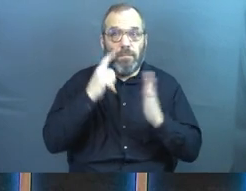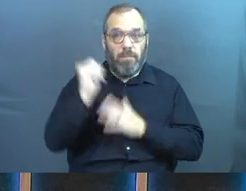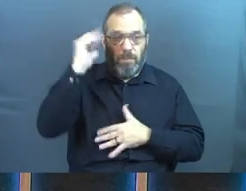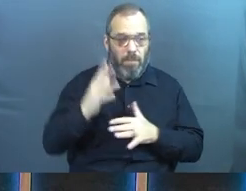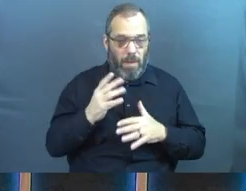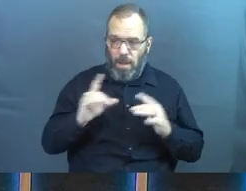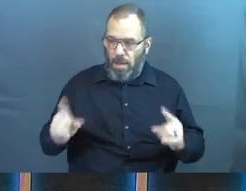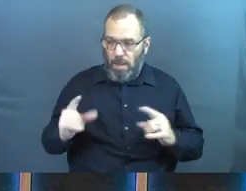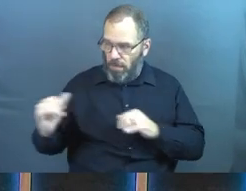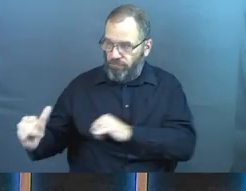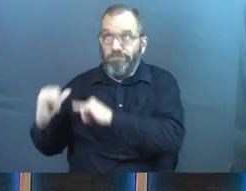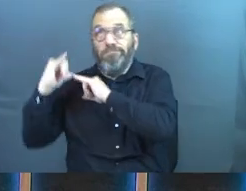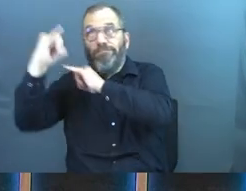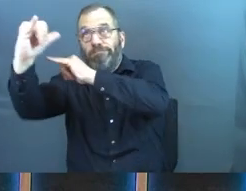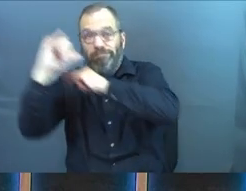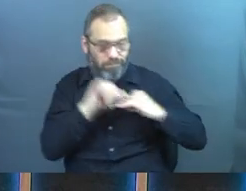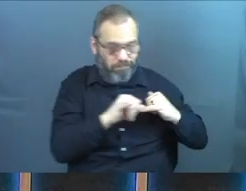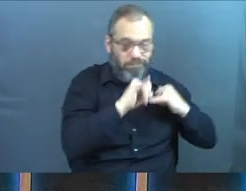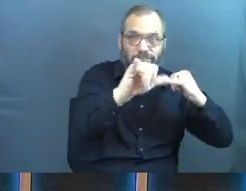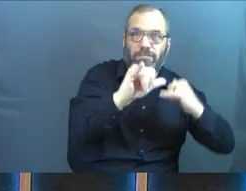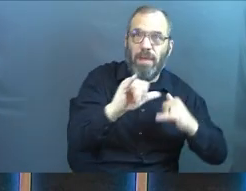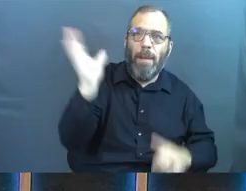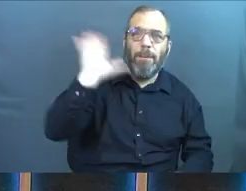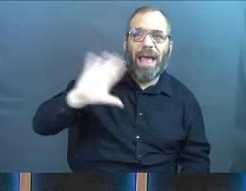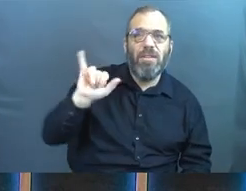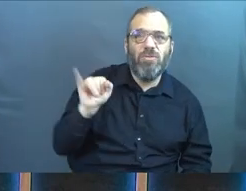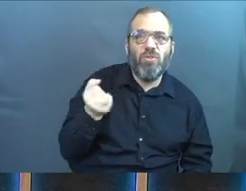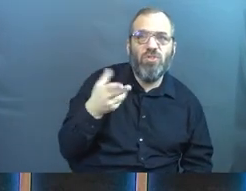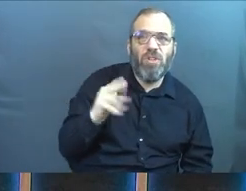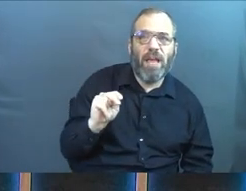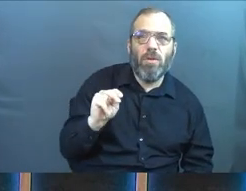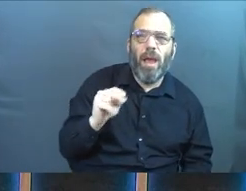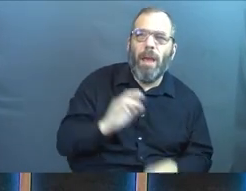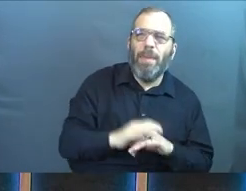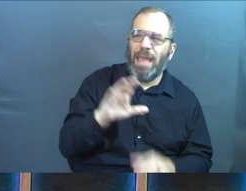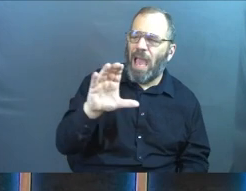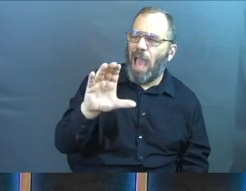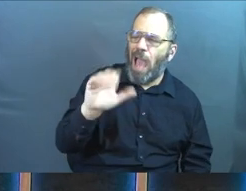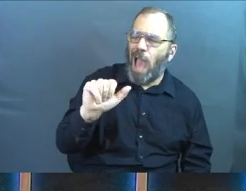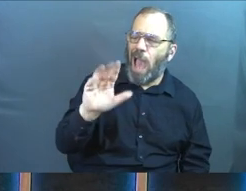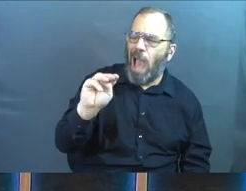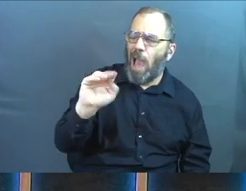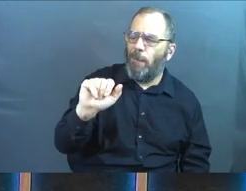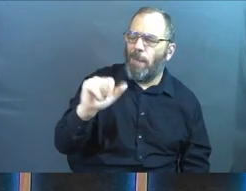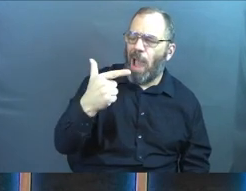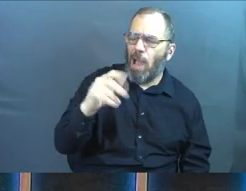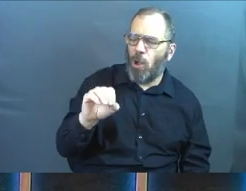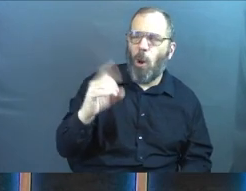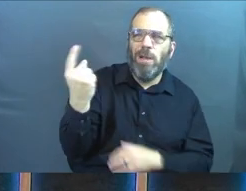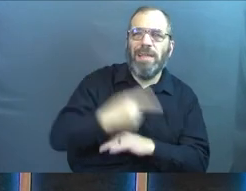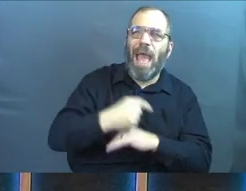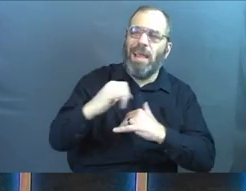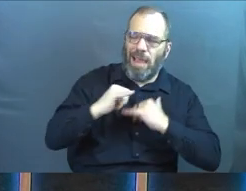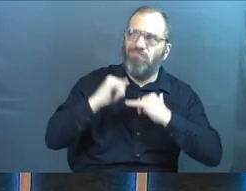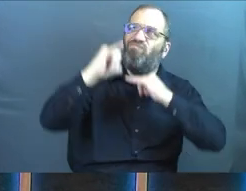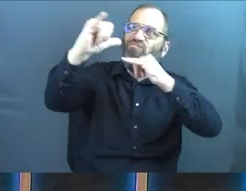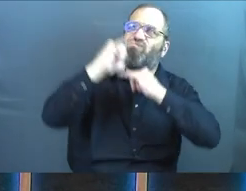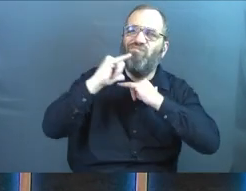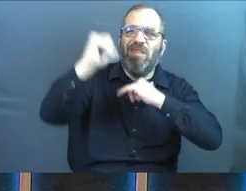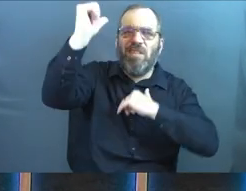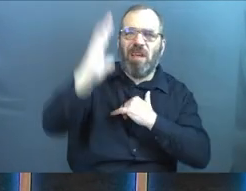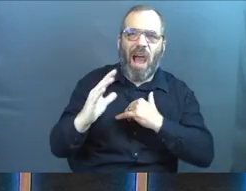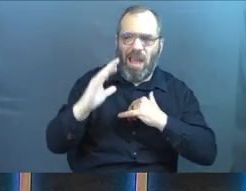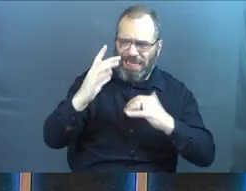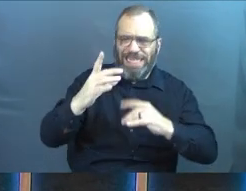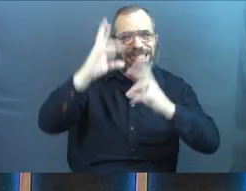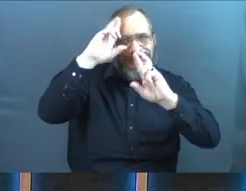God made them in his likeness. We talked about that back in January, the Imago Dei, that we are made in the image of God. And we have dignity and